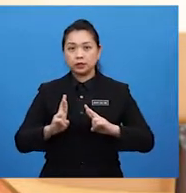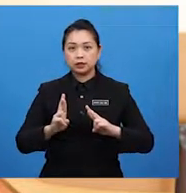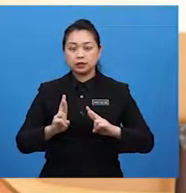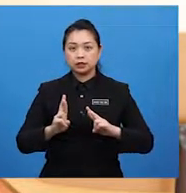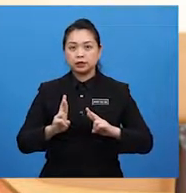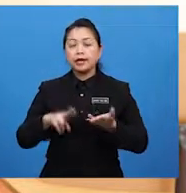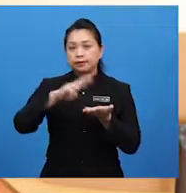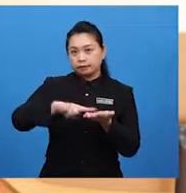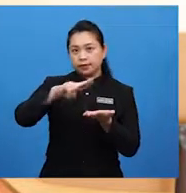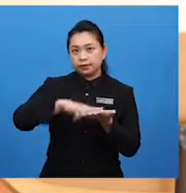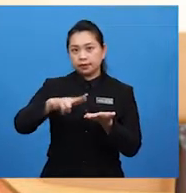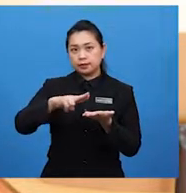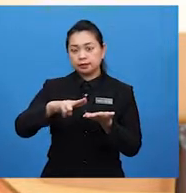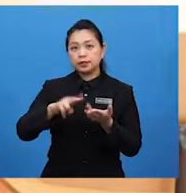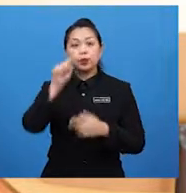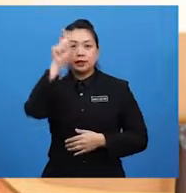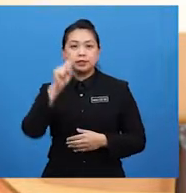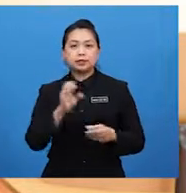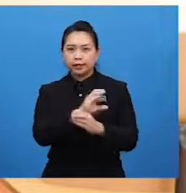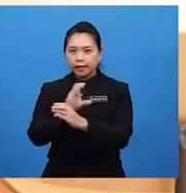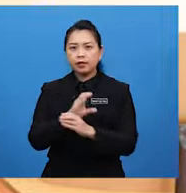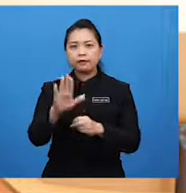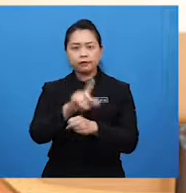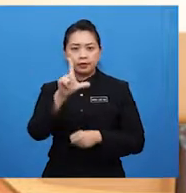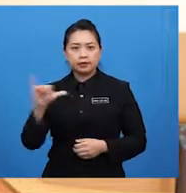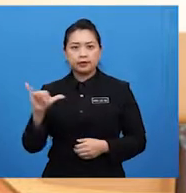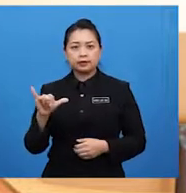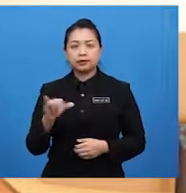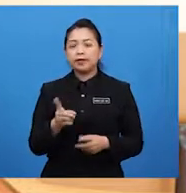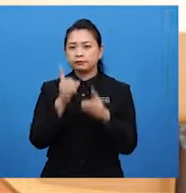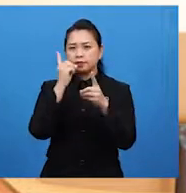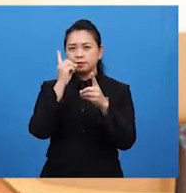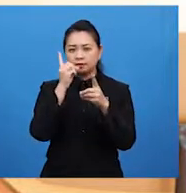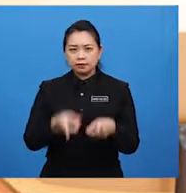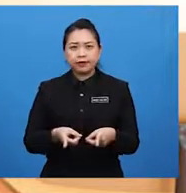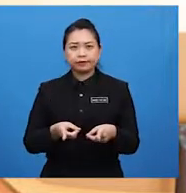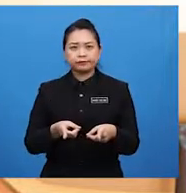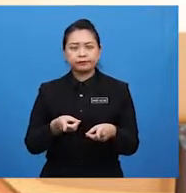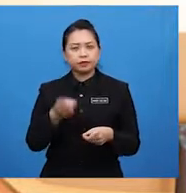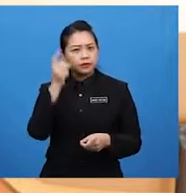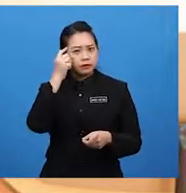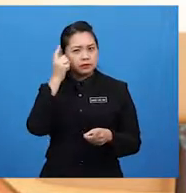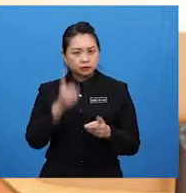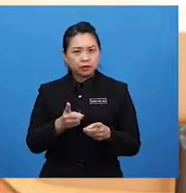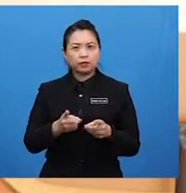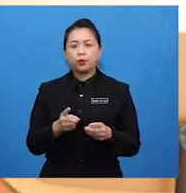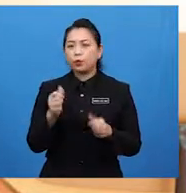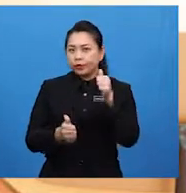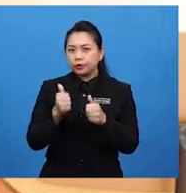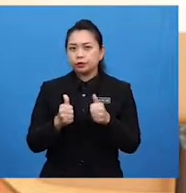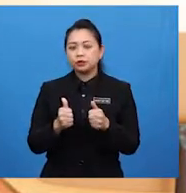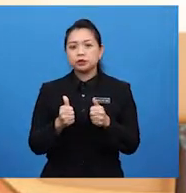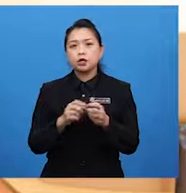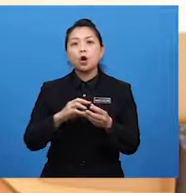the question carefully and decide which type of essay is the most suitable